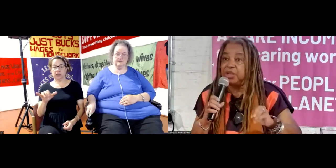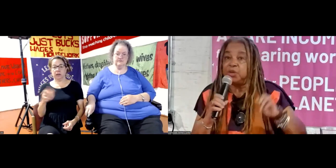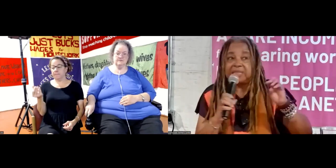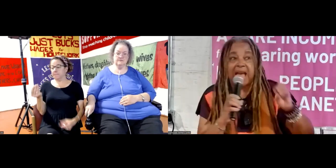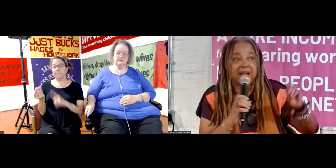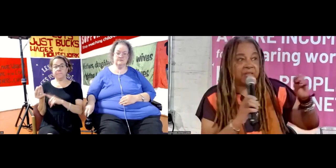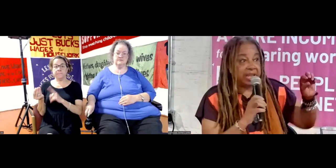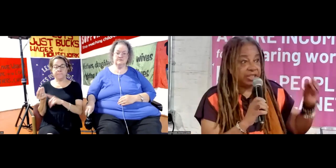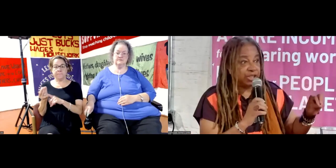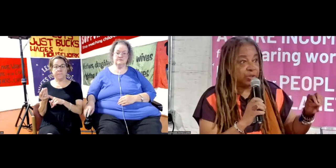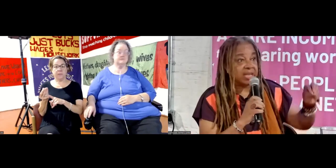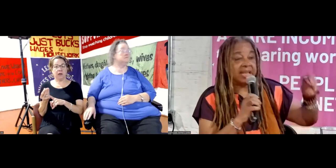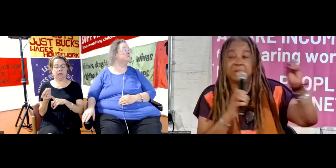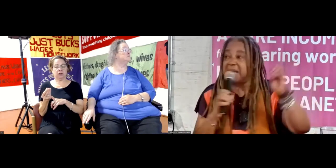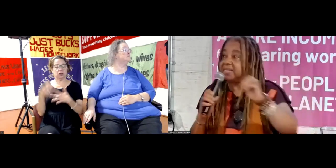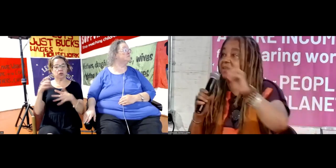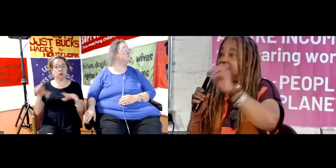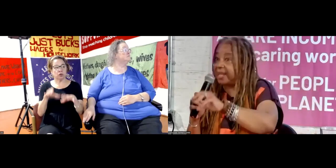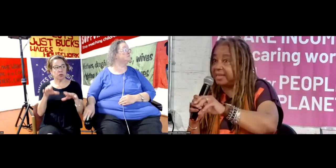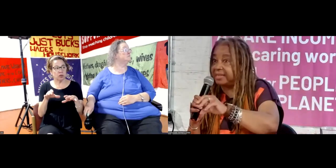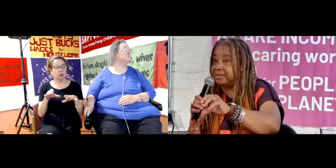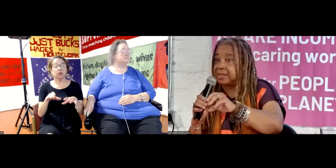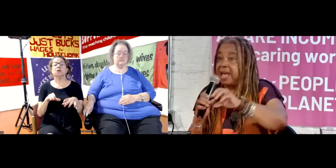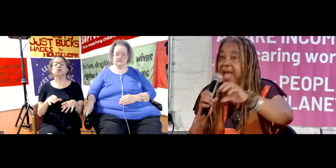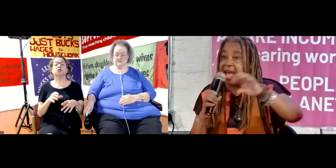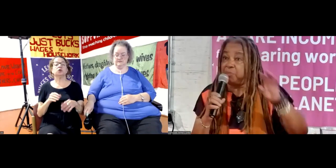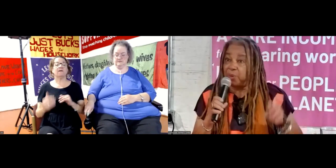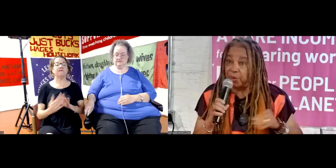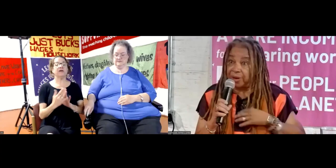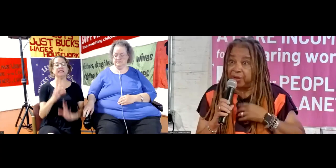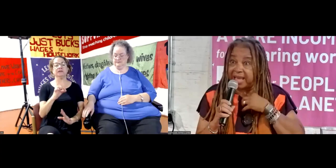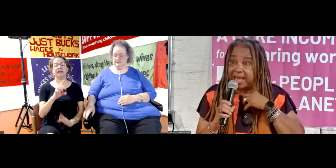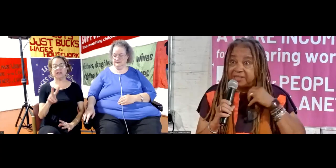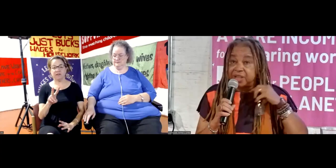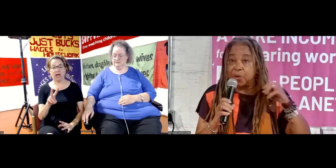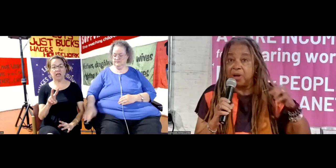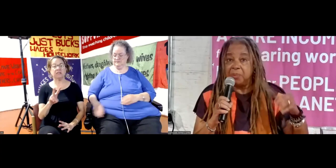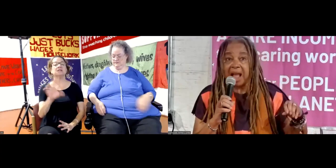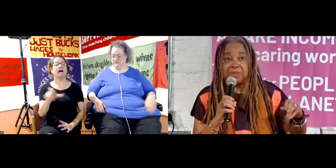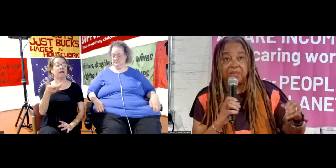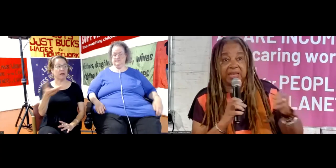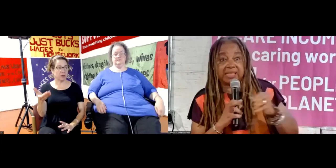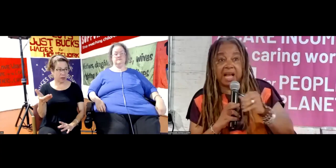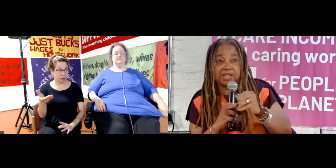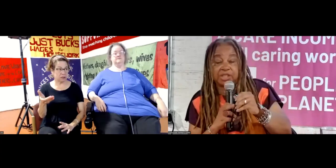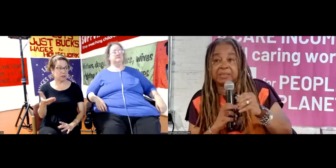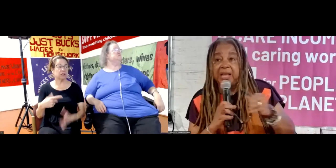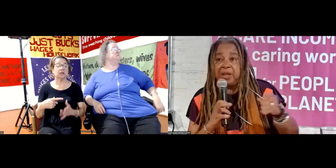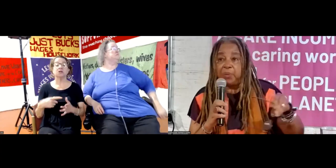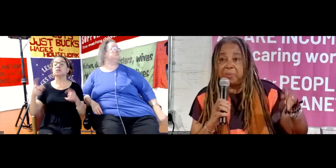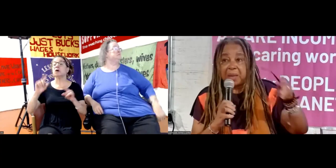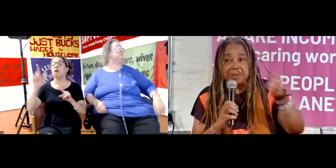hands to attack other issues like domestic violence and more, okay? So perhaps in the